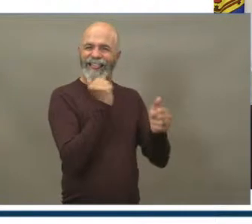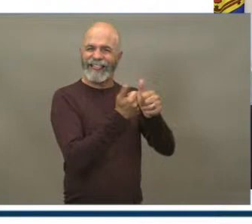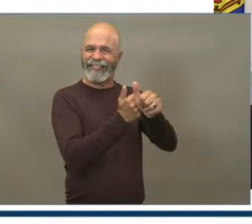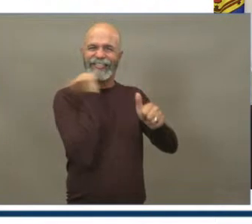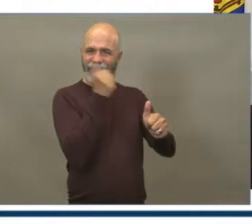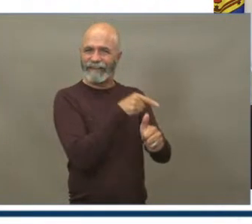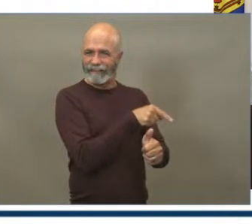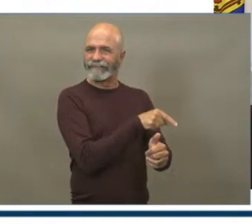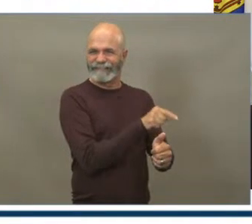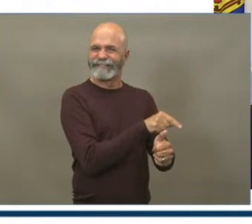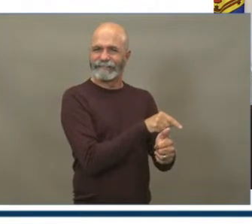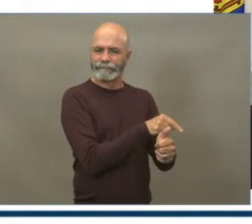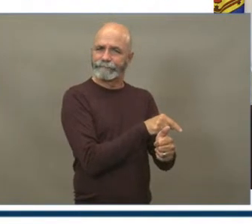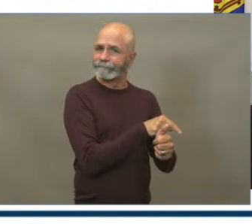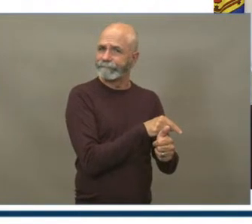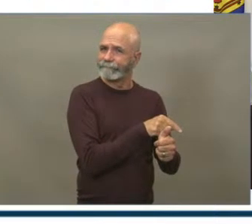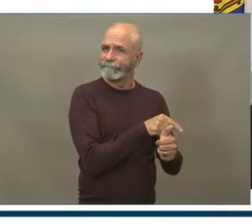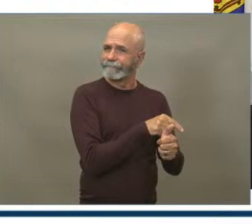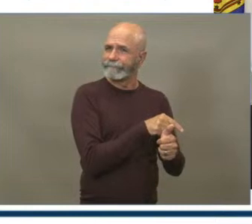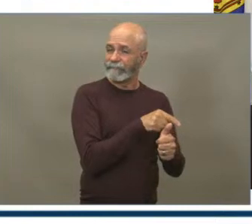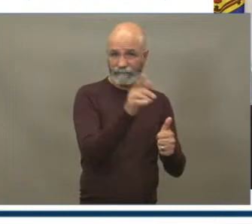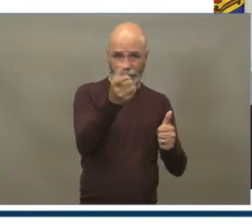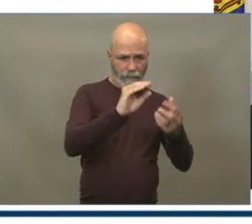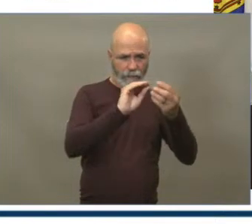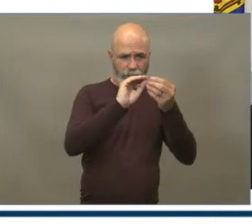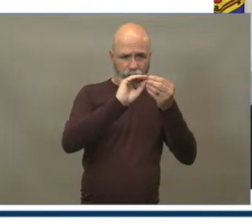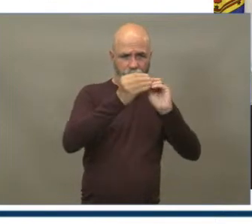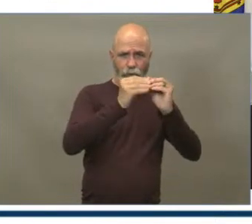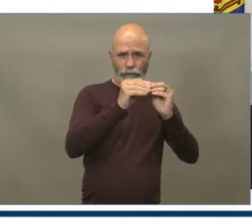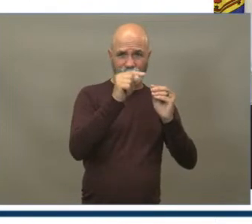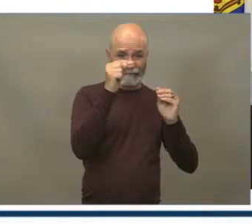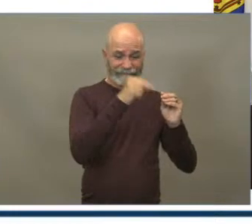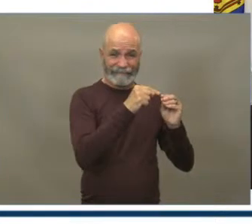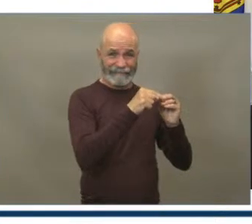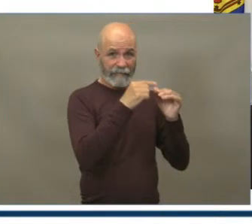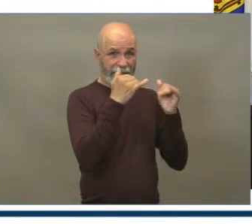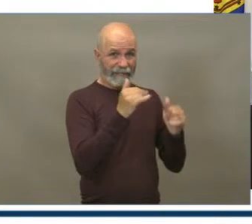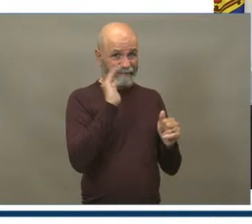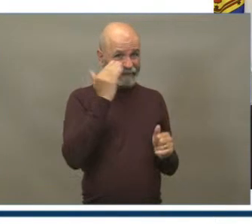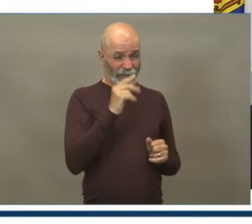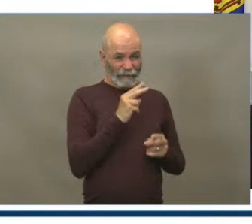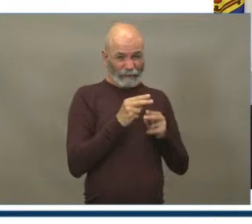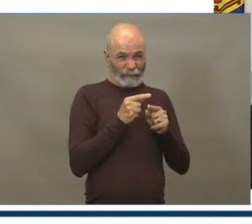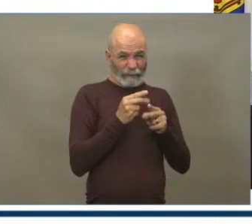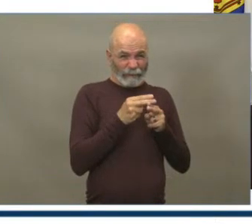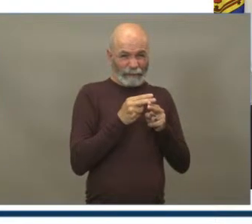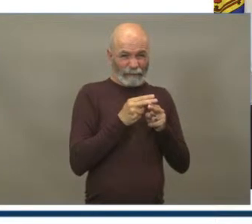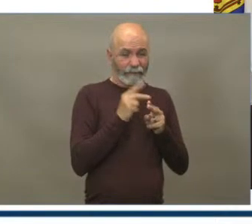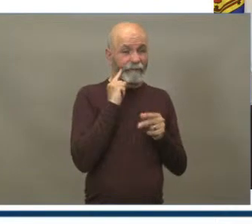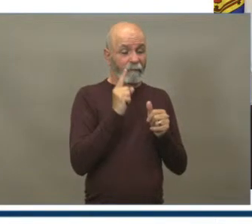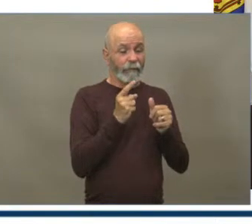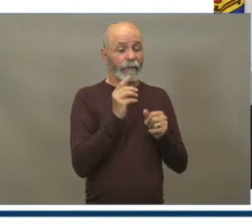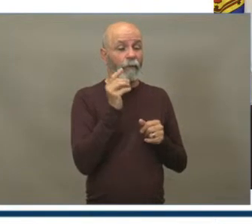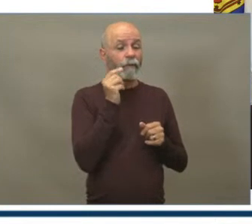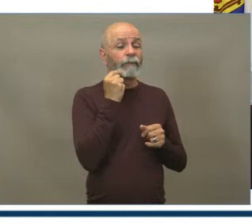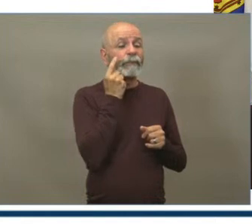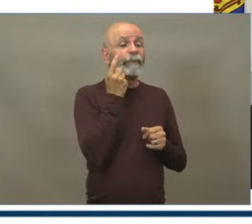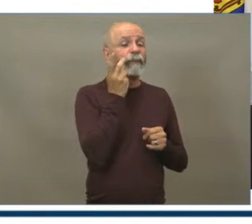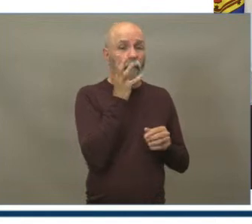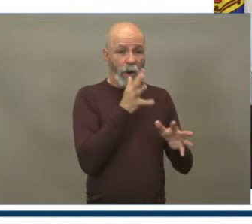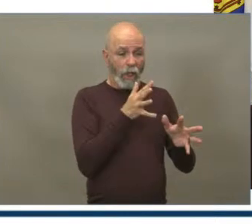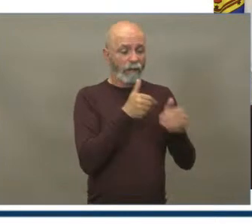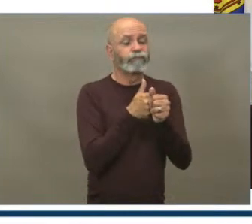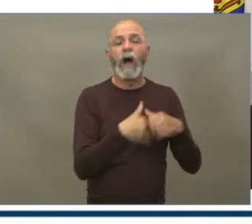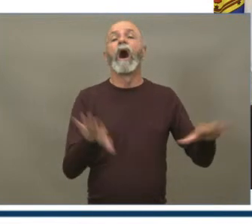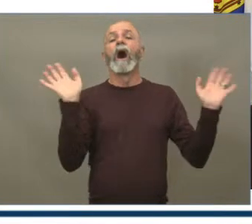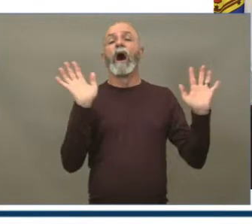numbers. Given that this backlog is expected to be cleared up in the next few days, I'm wondering how this backlog affects